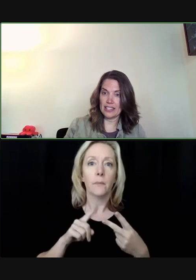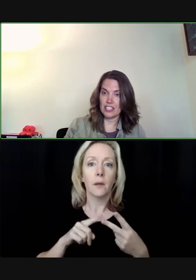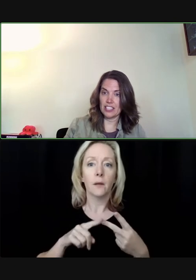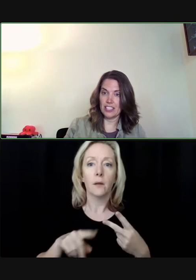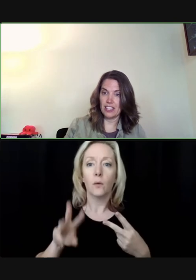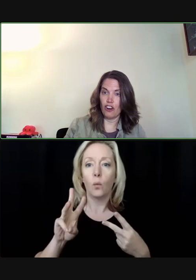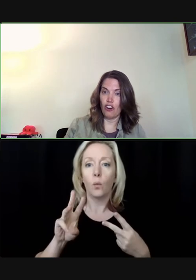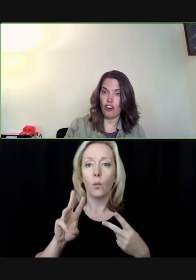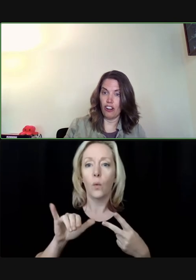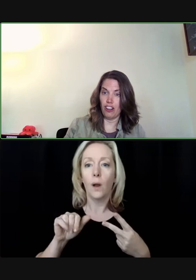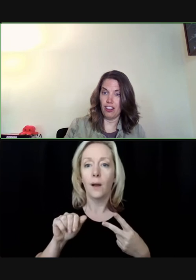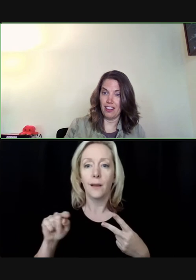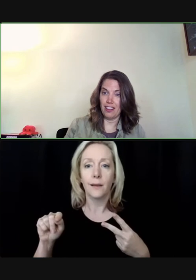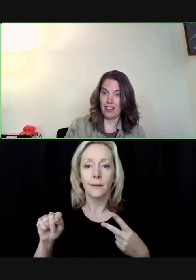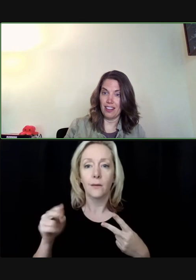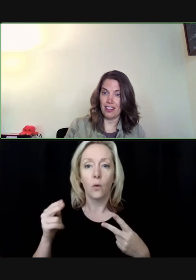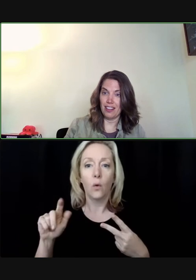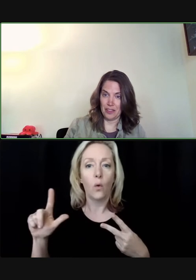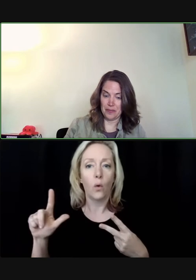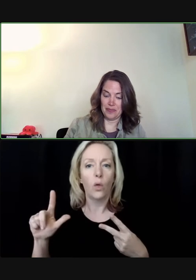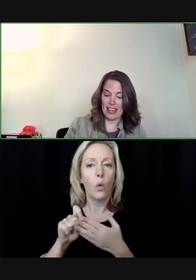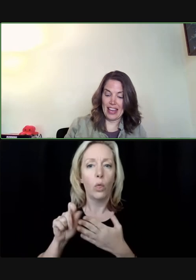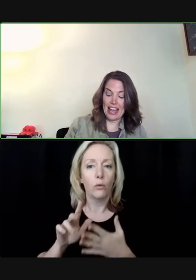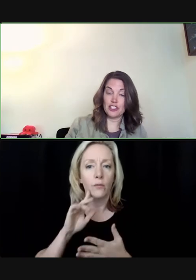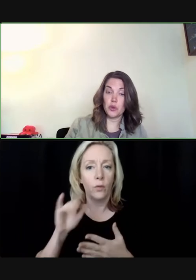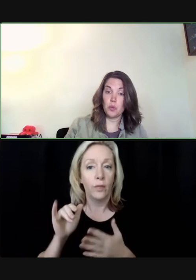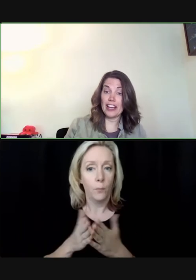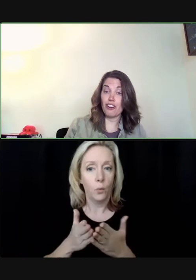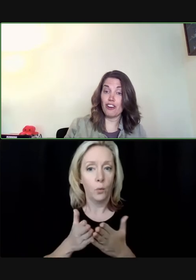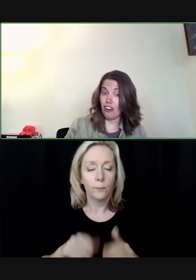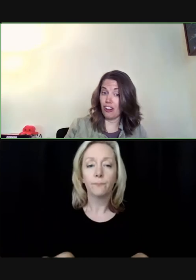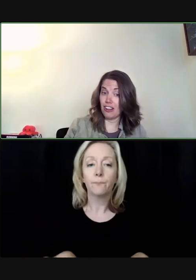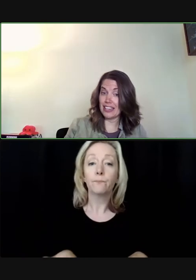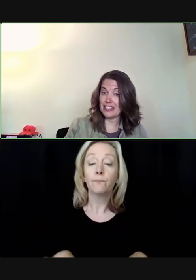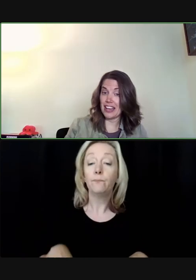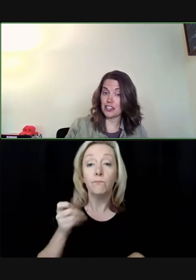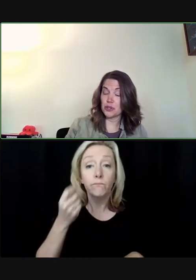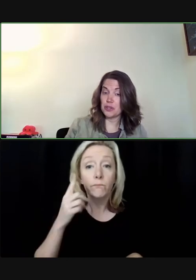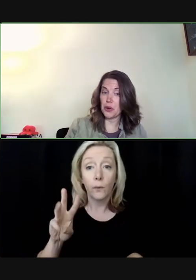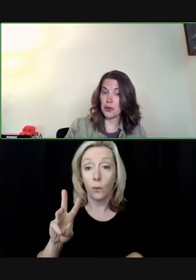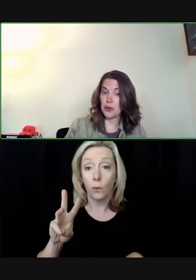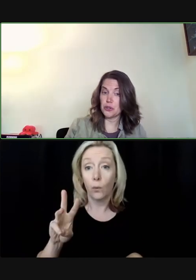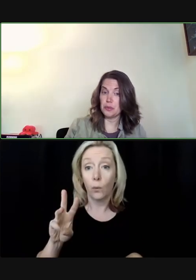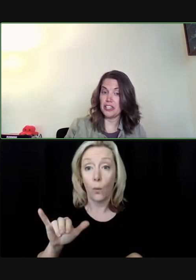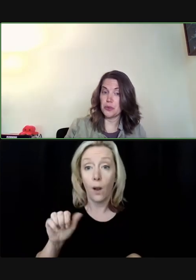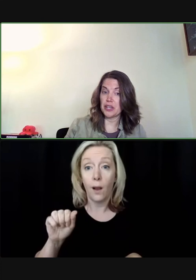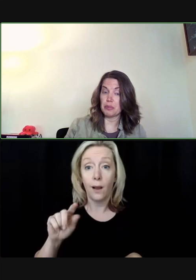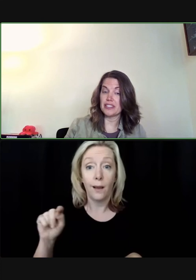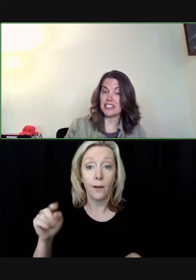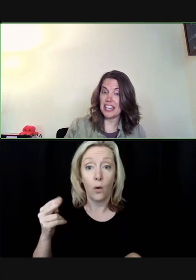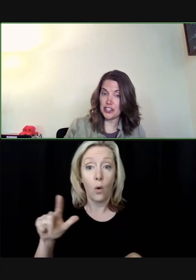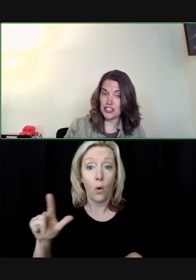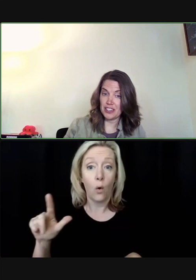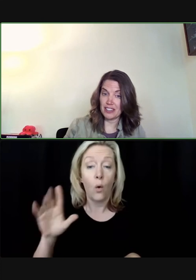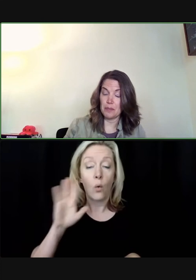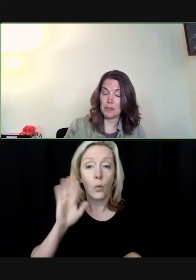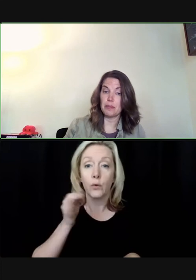and Wyatt Hall. And so Wyatt Hall is actually going to be doing